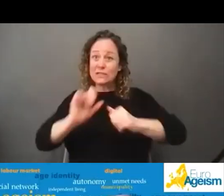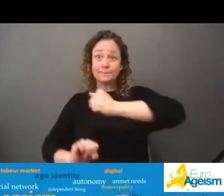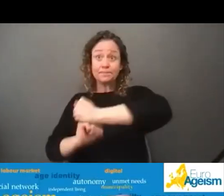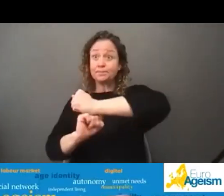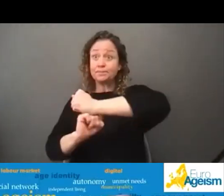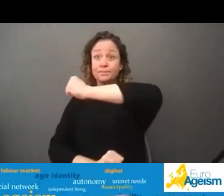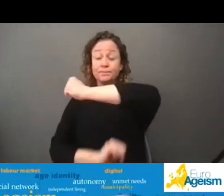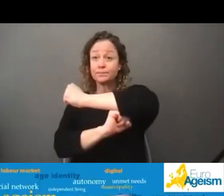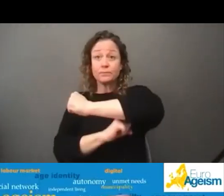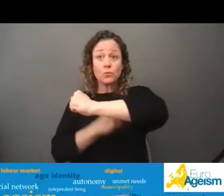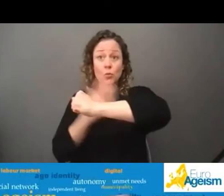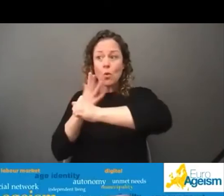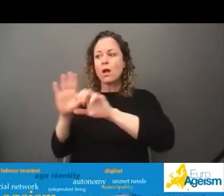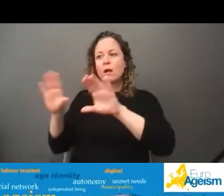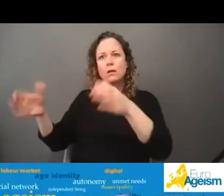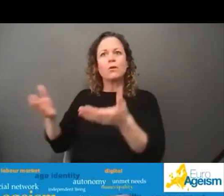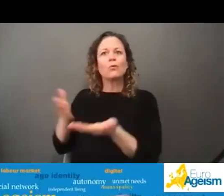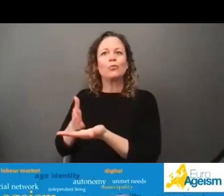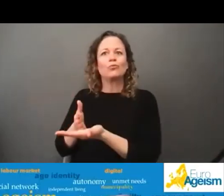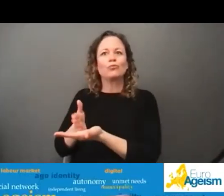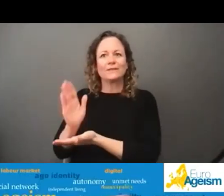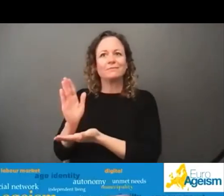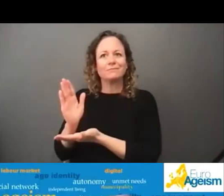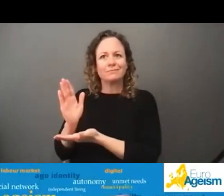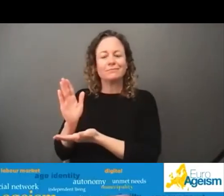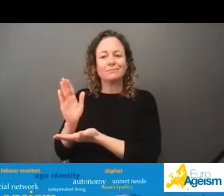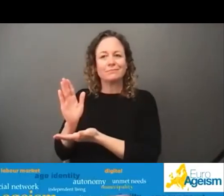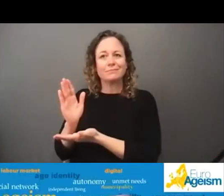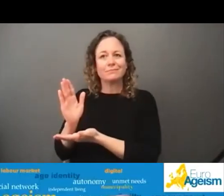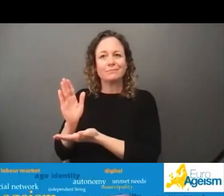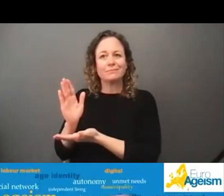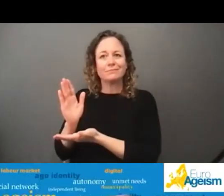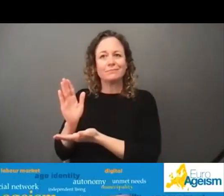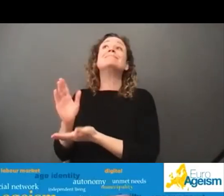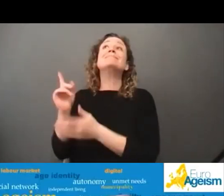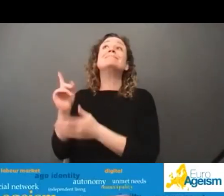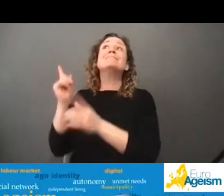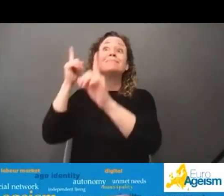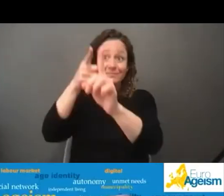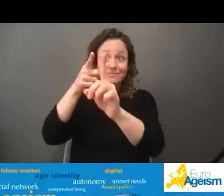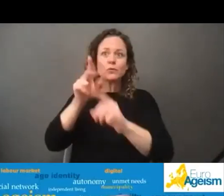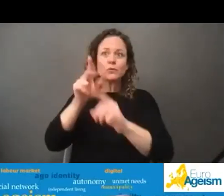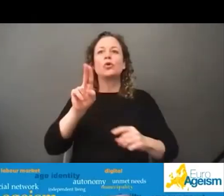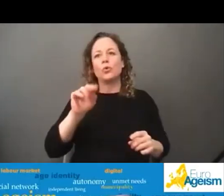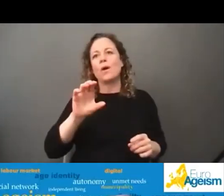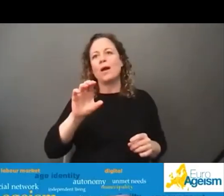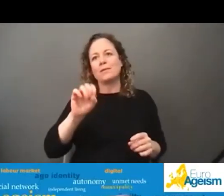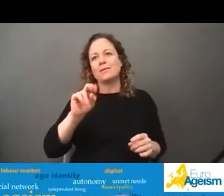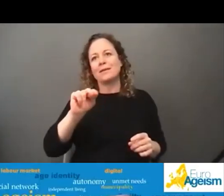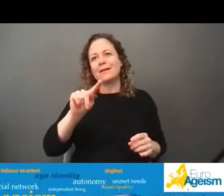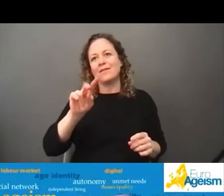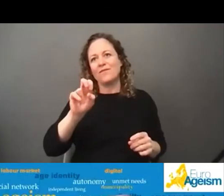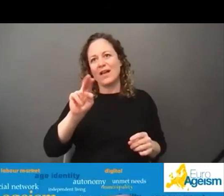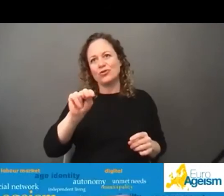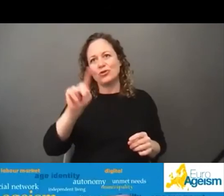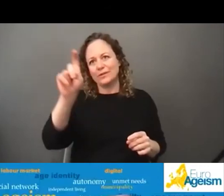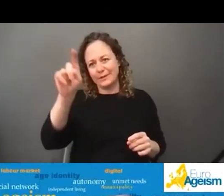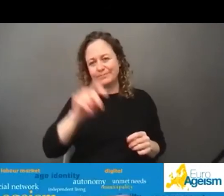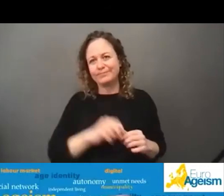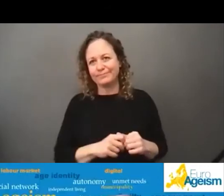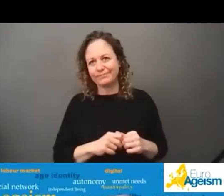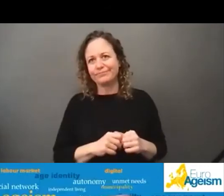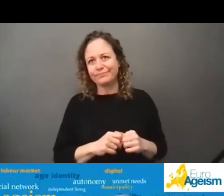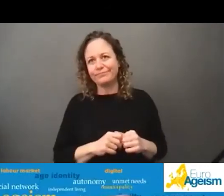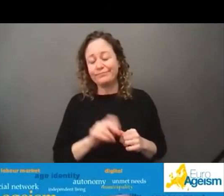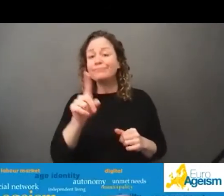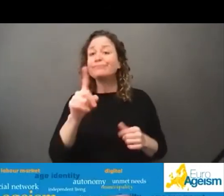that then links to the convention and the work that needs to be done. And this is the same case for digital literacy in Canada.